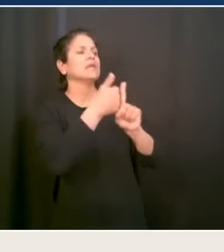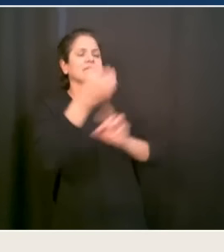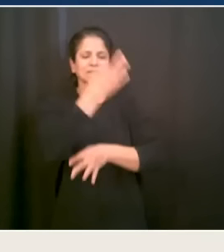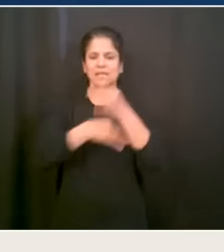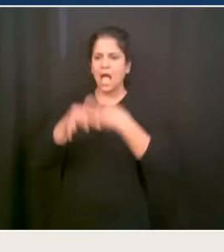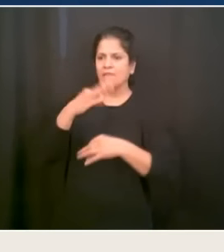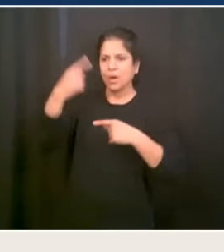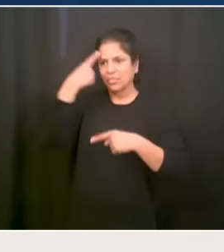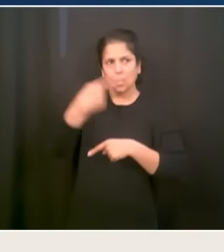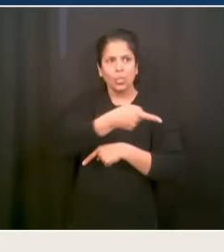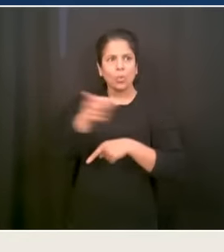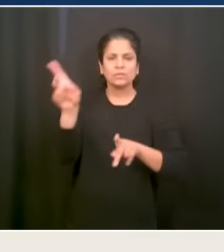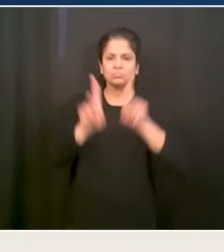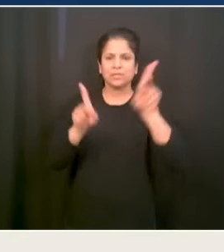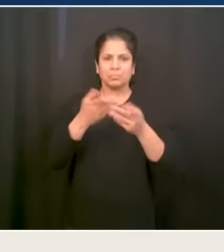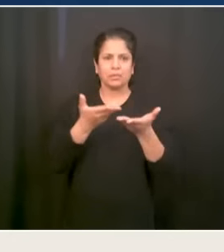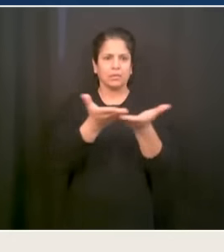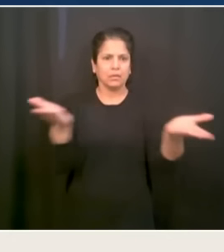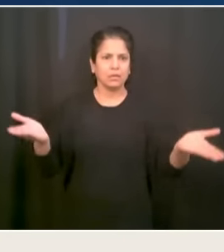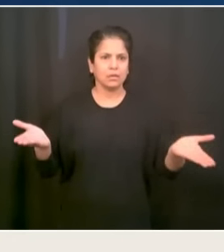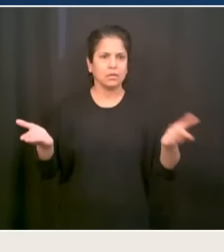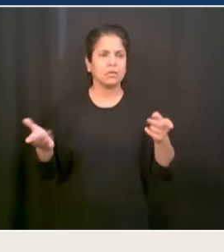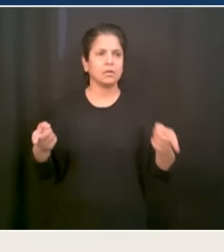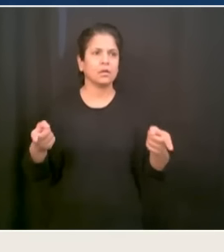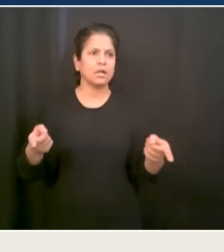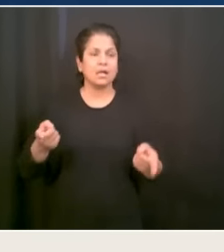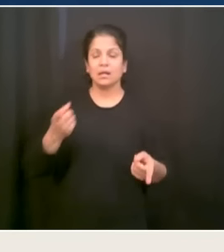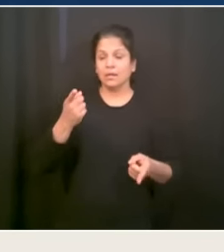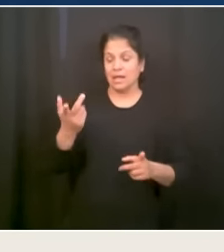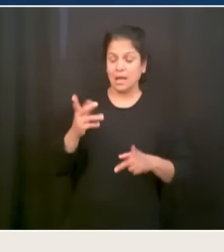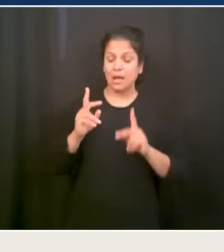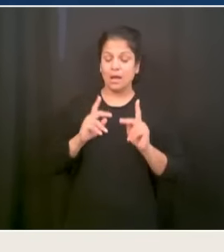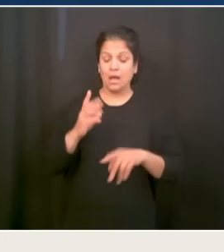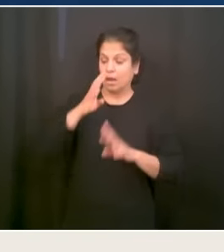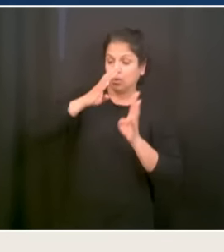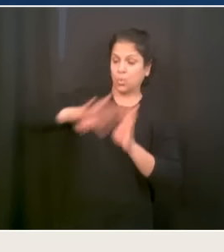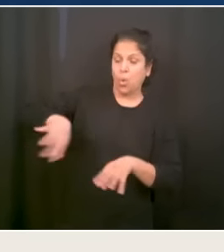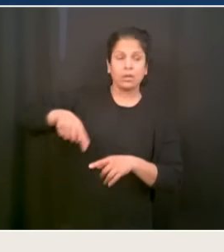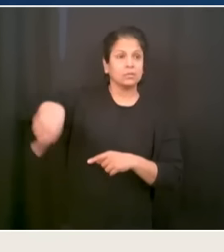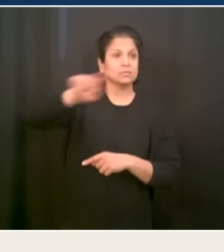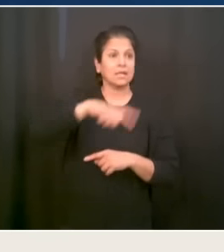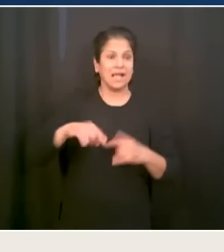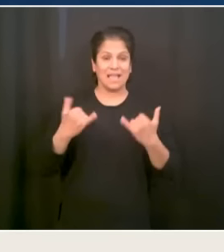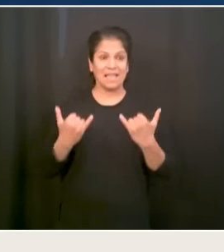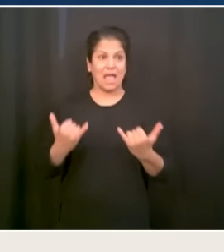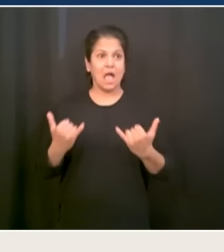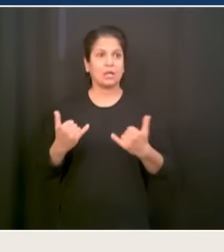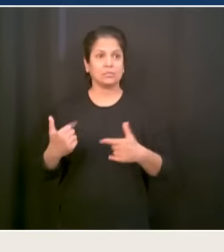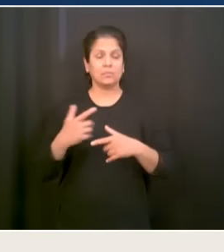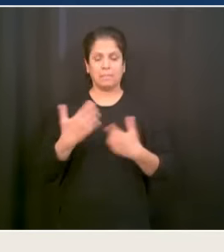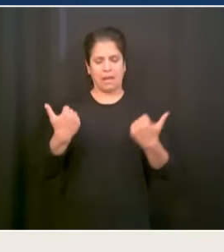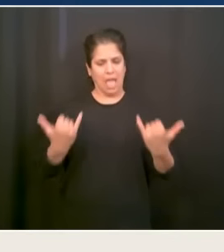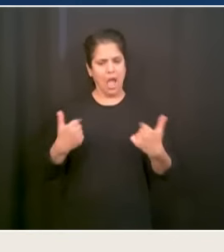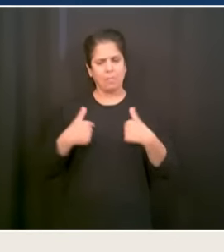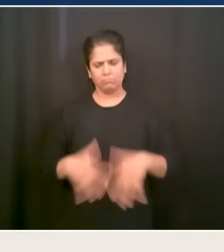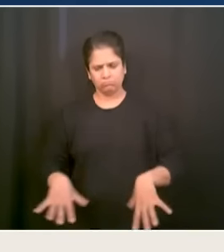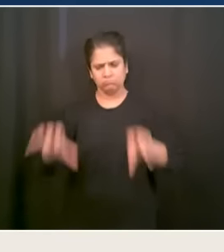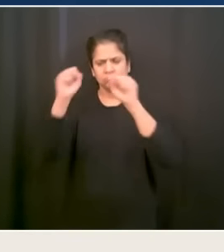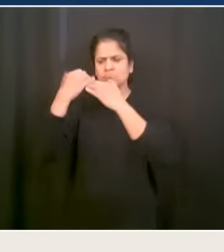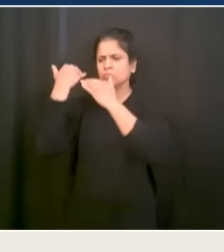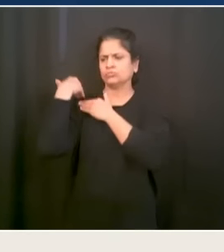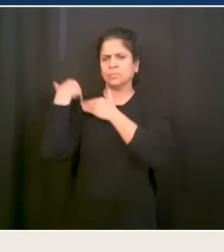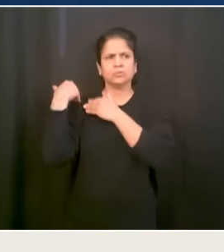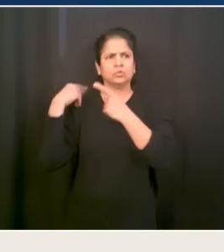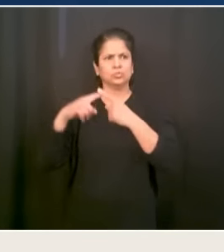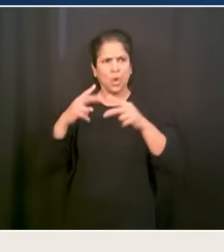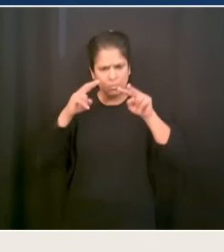is negligence. And now the responsibility falls upon us to protect working New Yorkers from paying the price. We expected